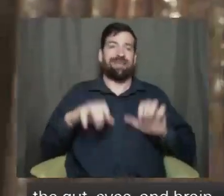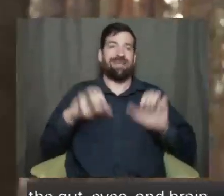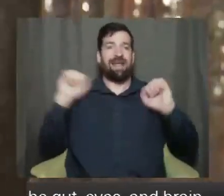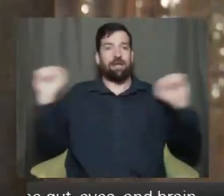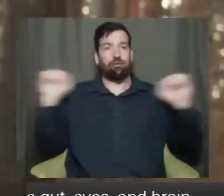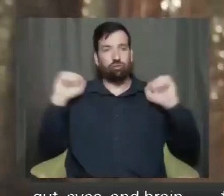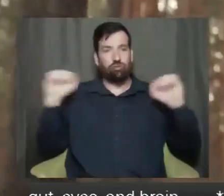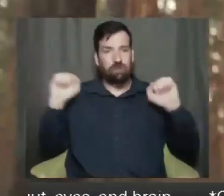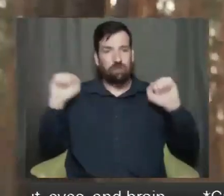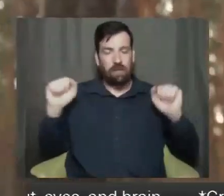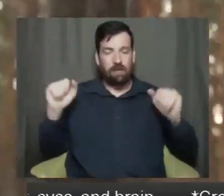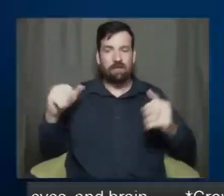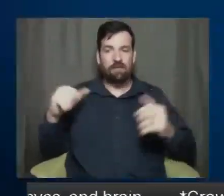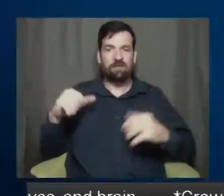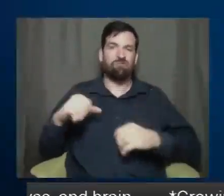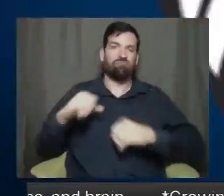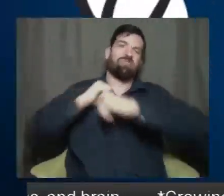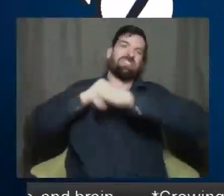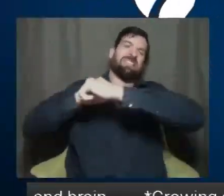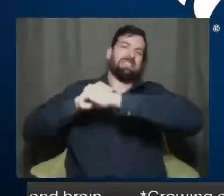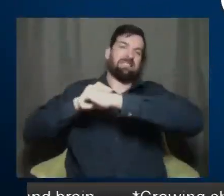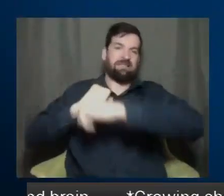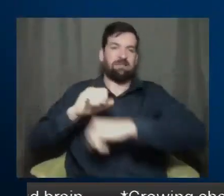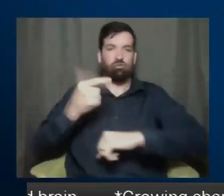is resisting gravity.